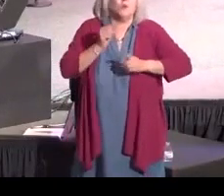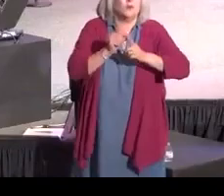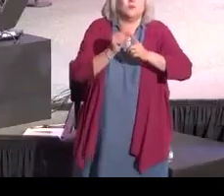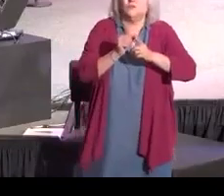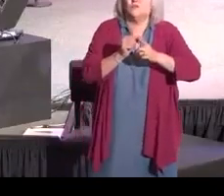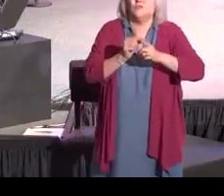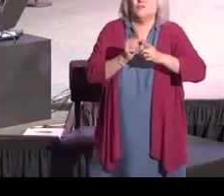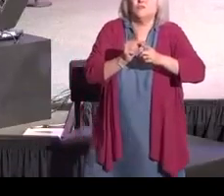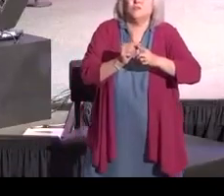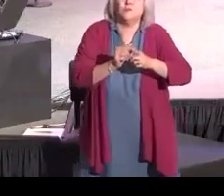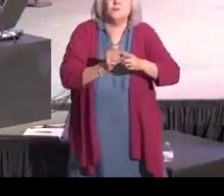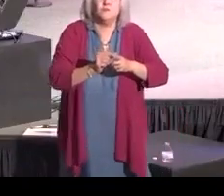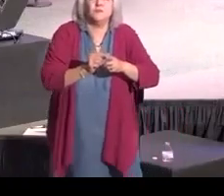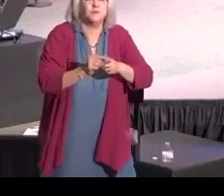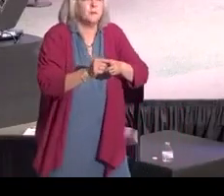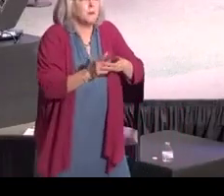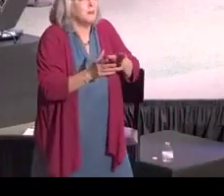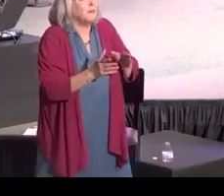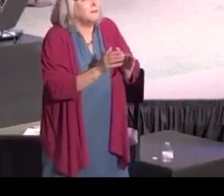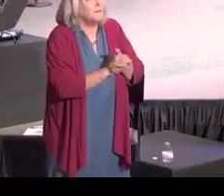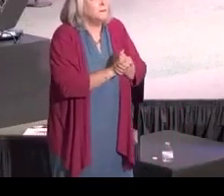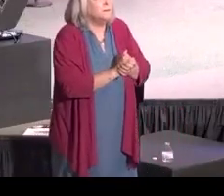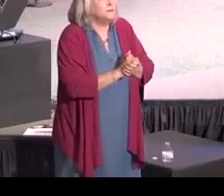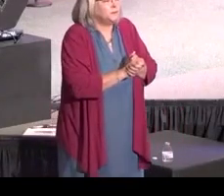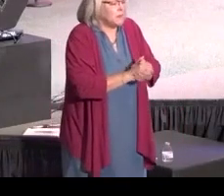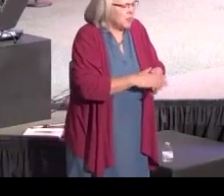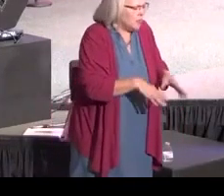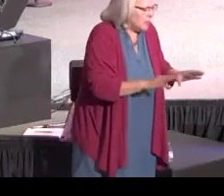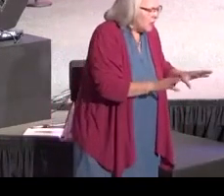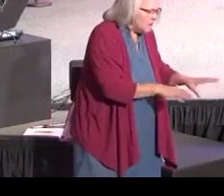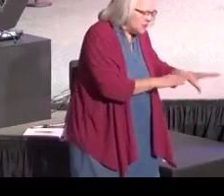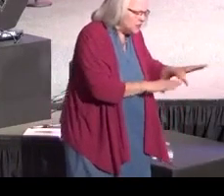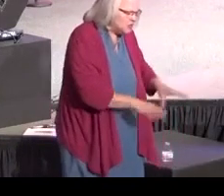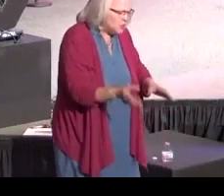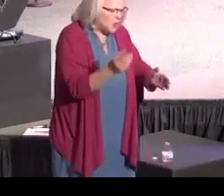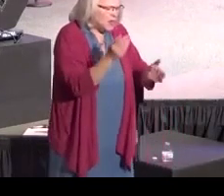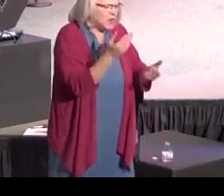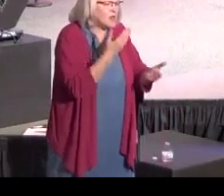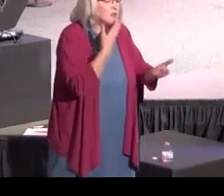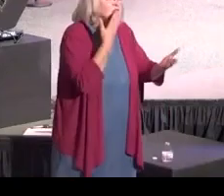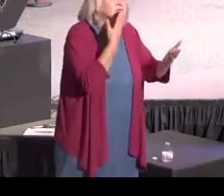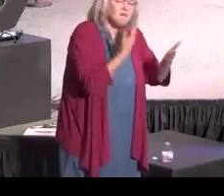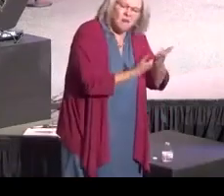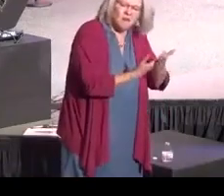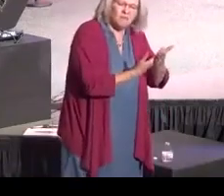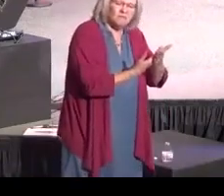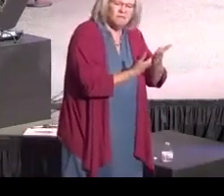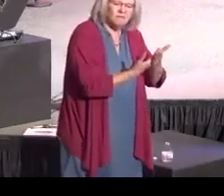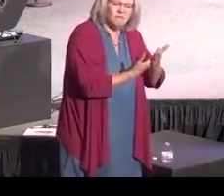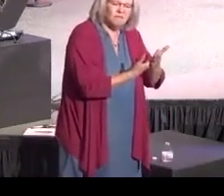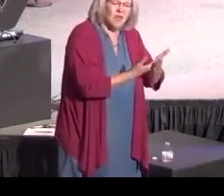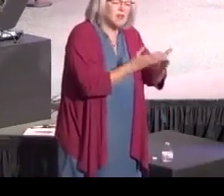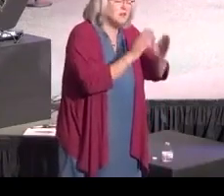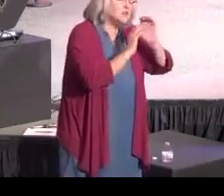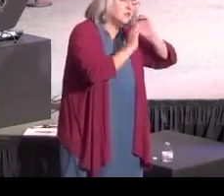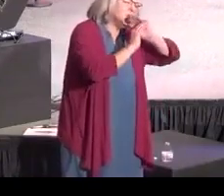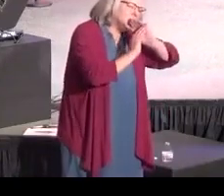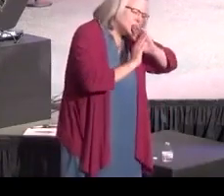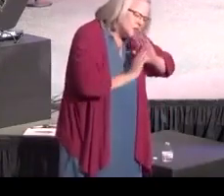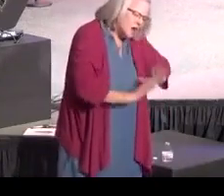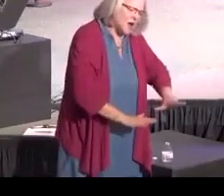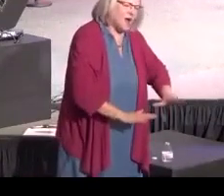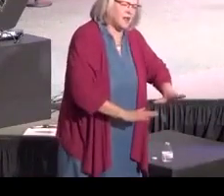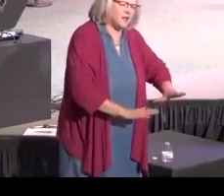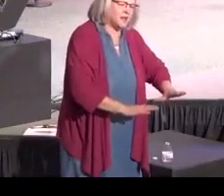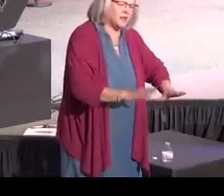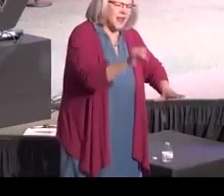First Peter 2:15, by doing good, put to silence ignorant, foolish people.